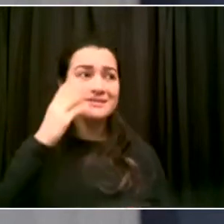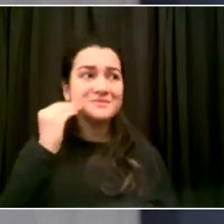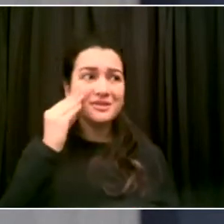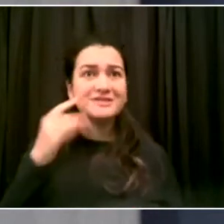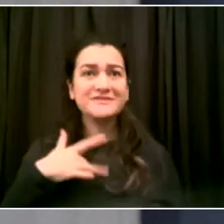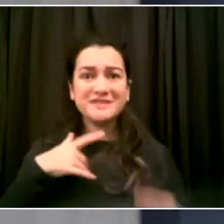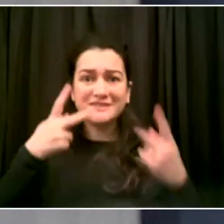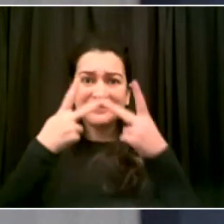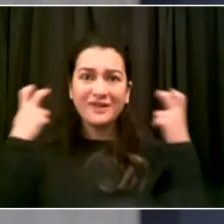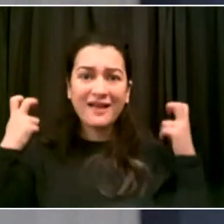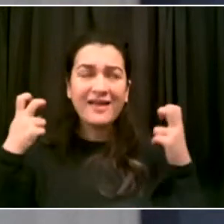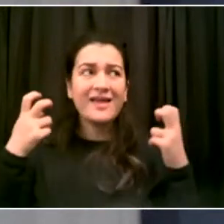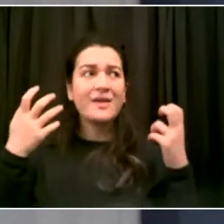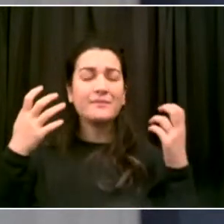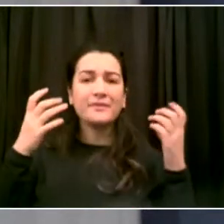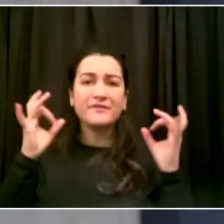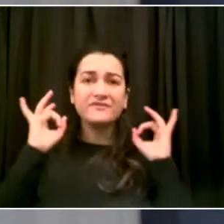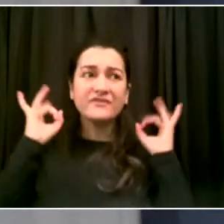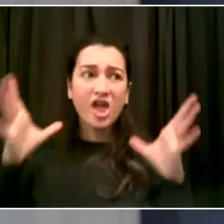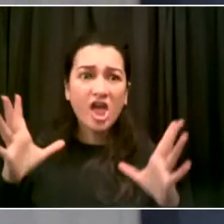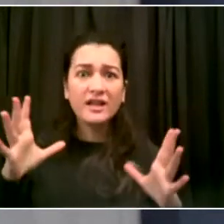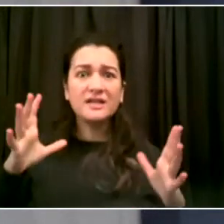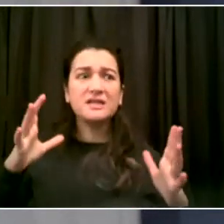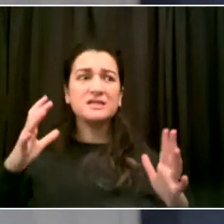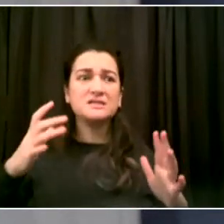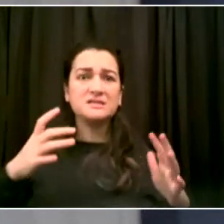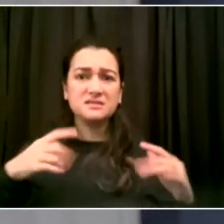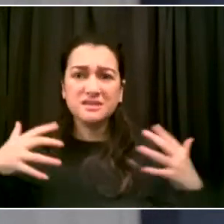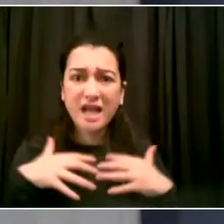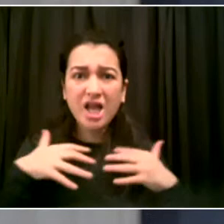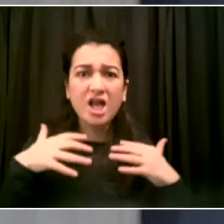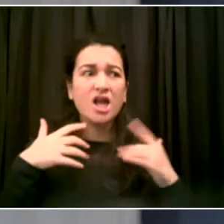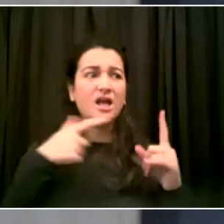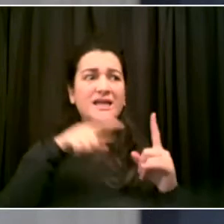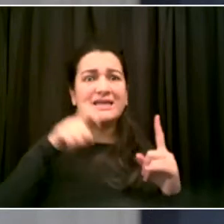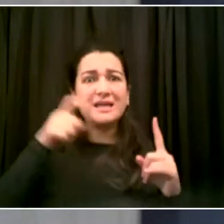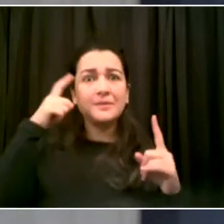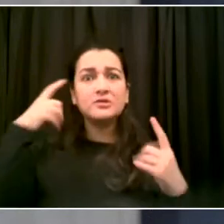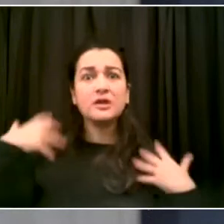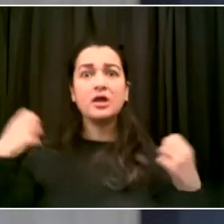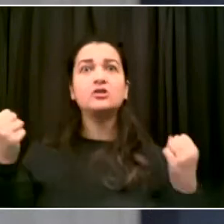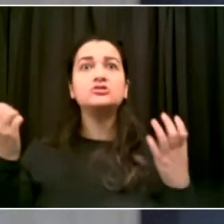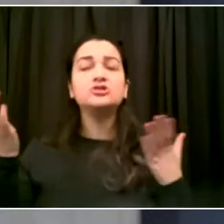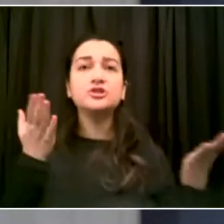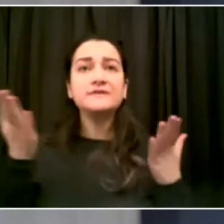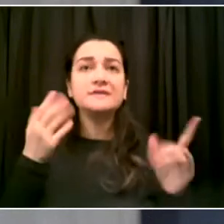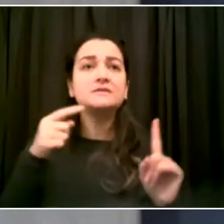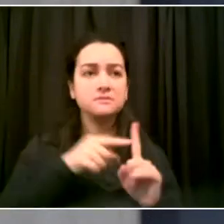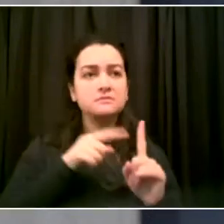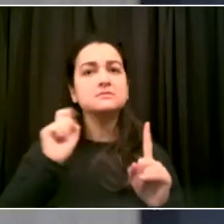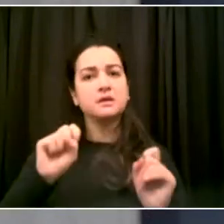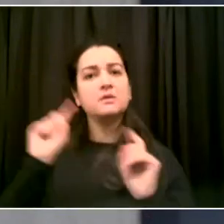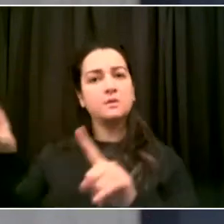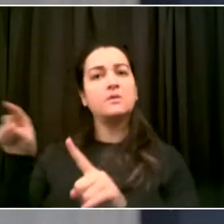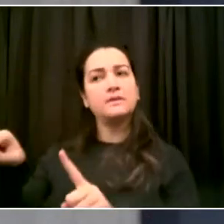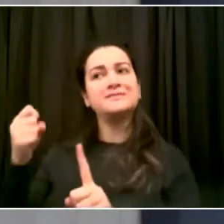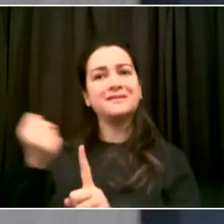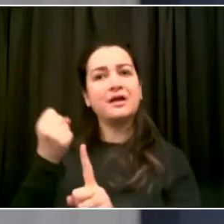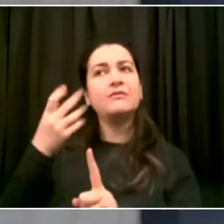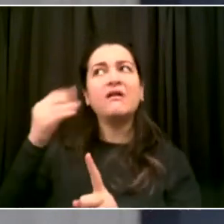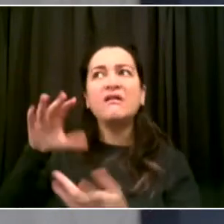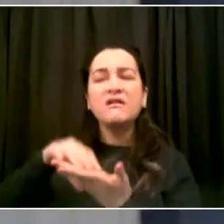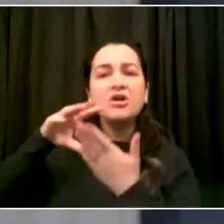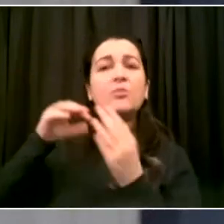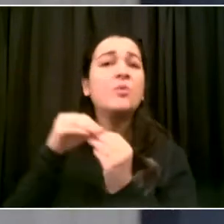scared. The solution is for us to protect and care for each other and to go beyond mere words, to make real investments in our